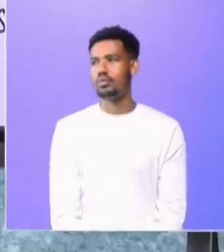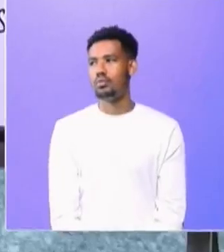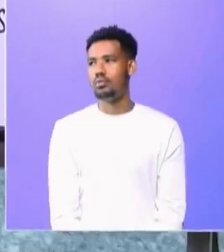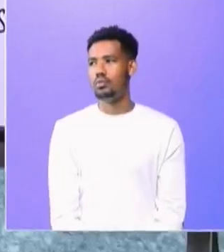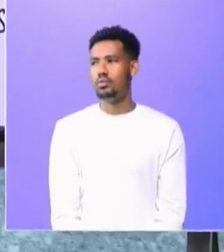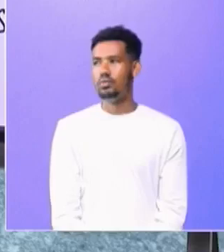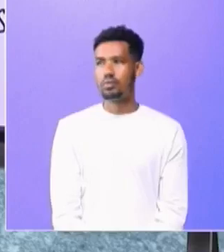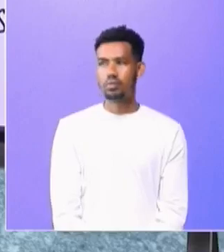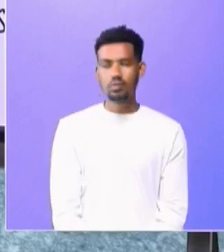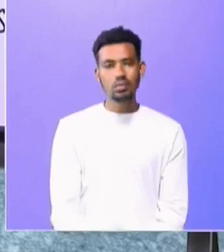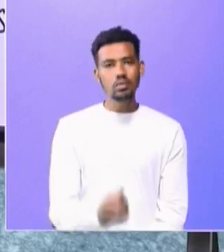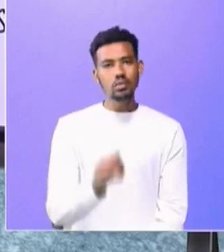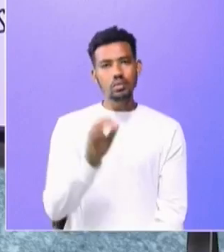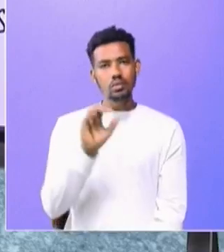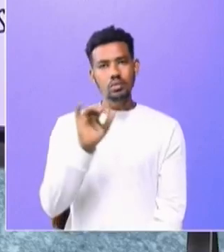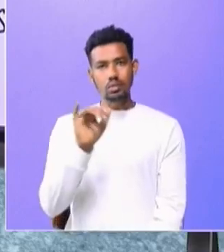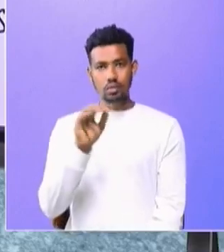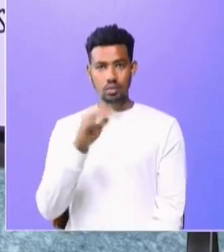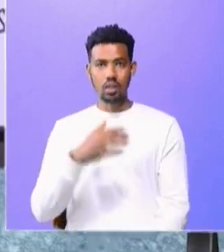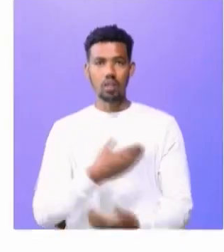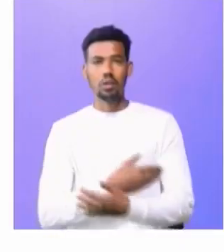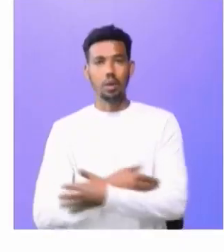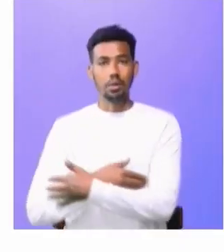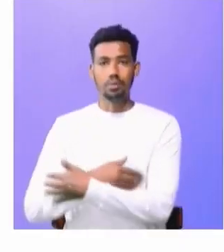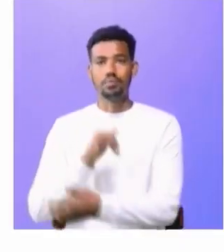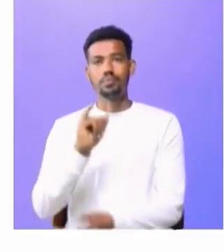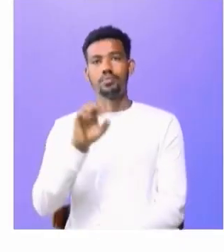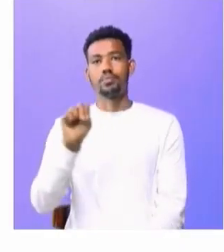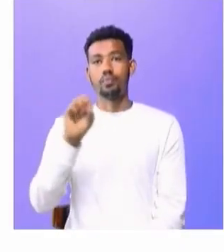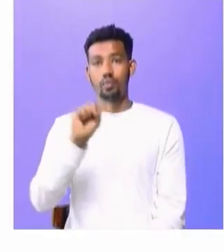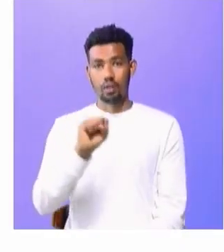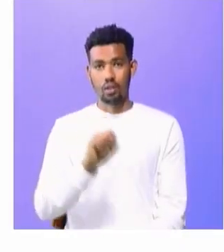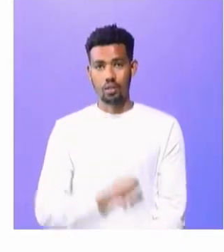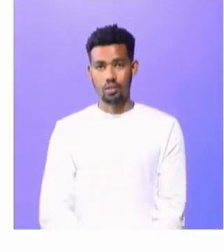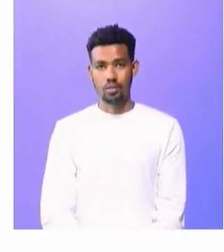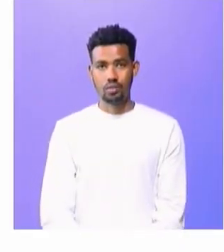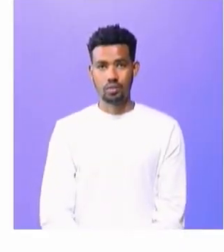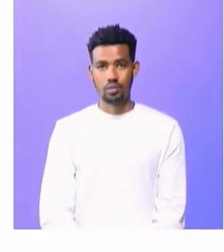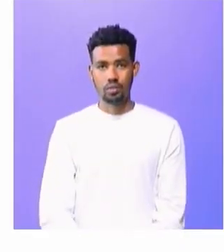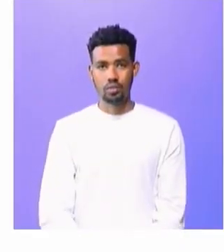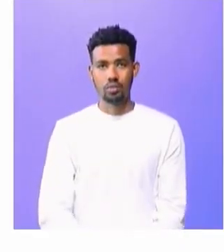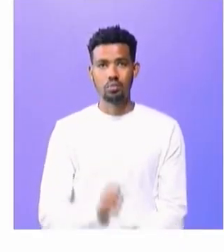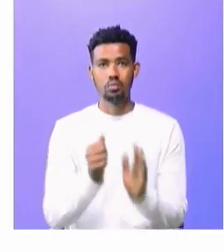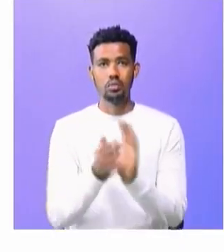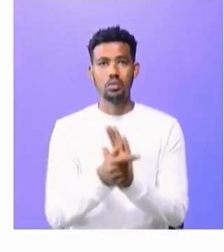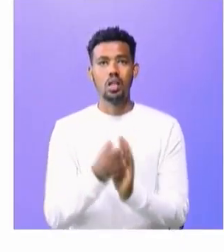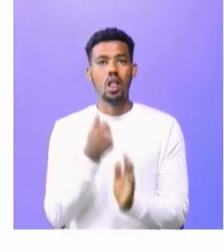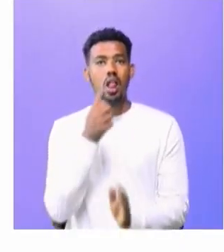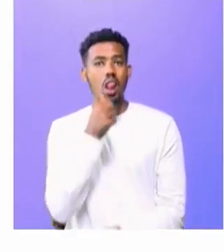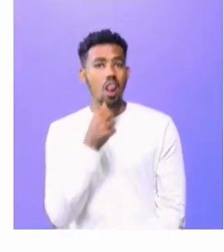Baby, babies. Let us use lady, lady.